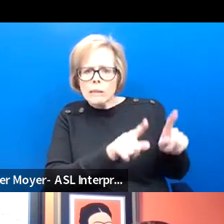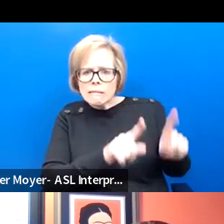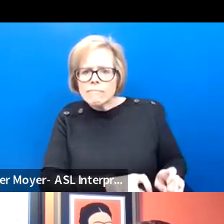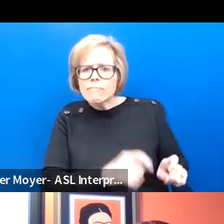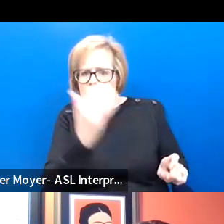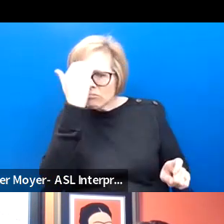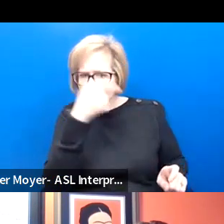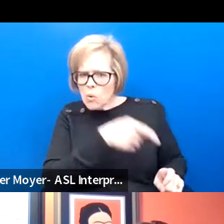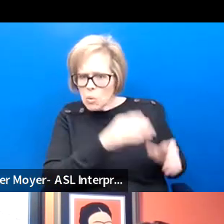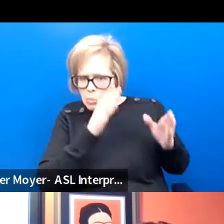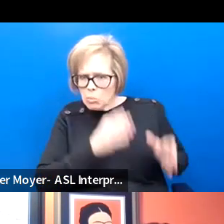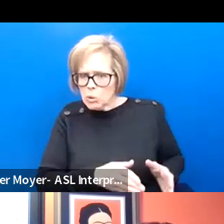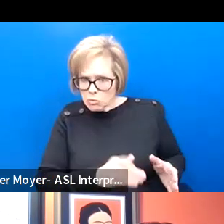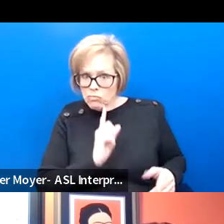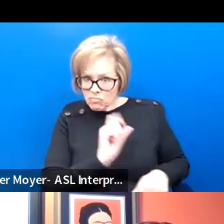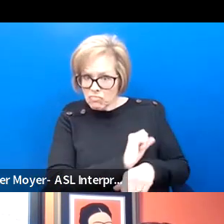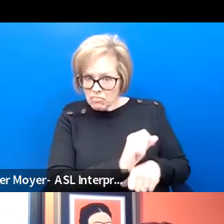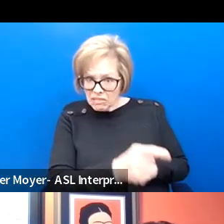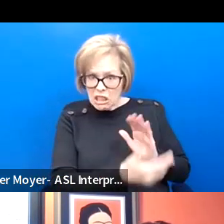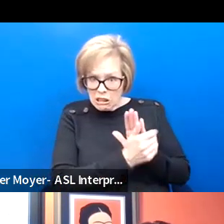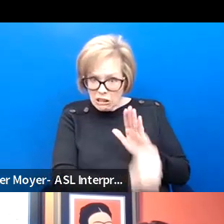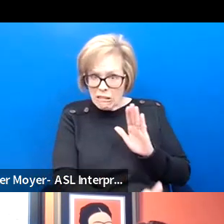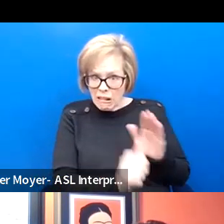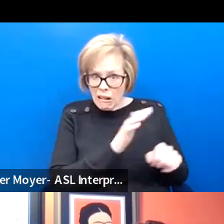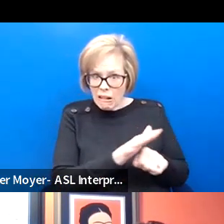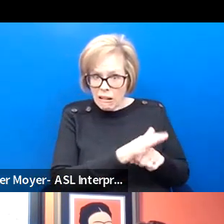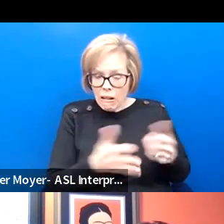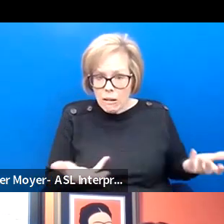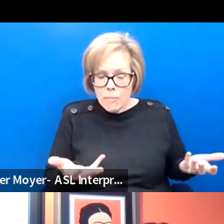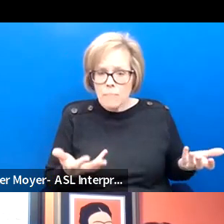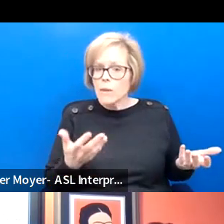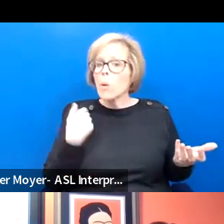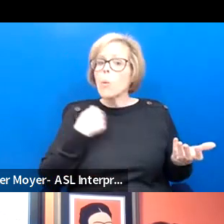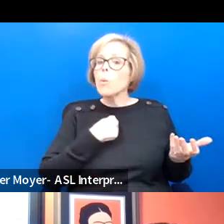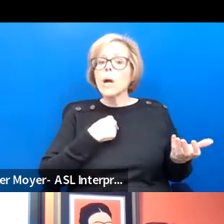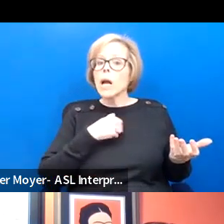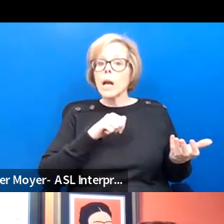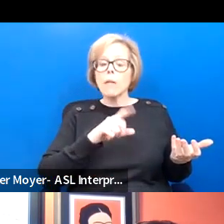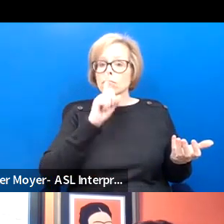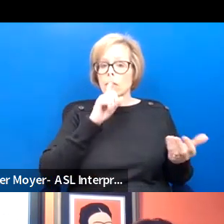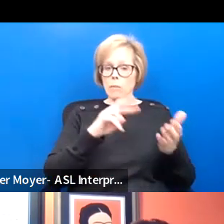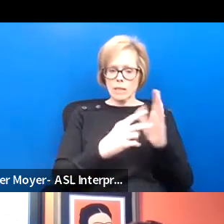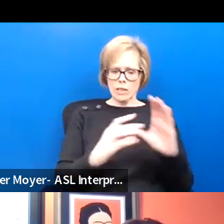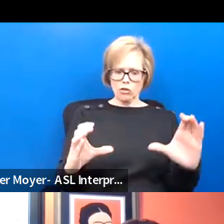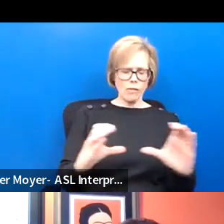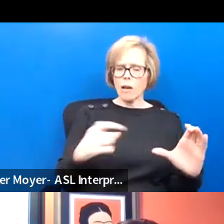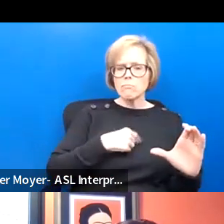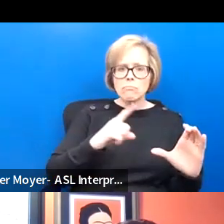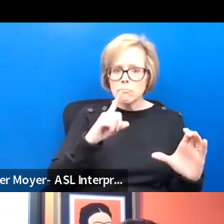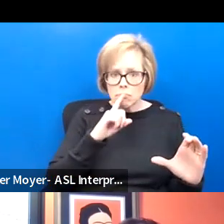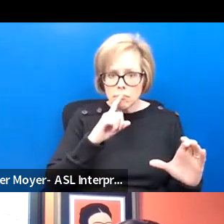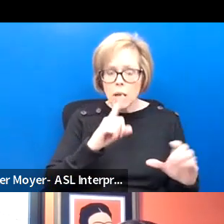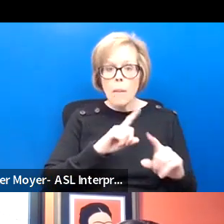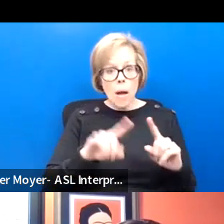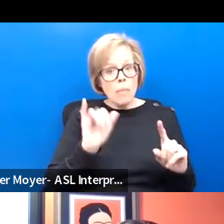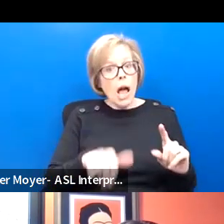or not that person really was competent. And so, again, we're not necessarily looking for a certificate, though that could be one way that